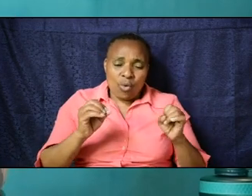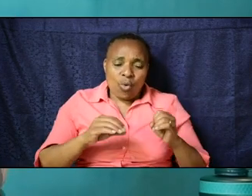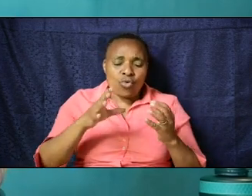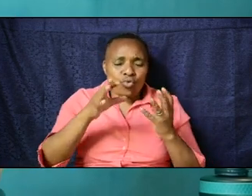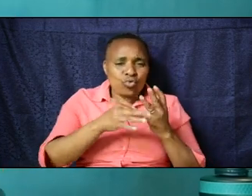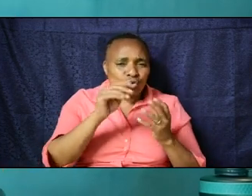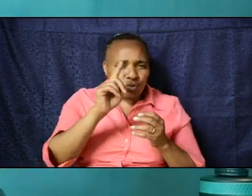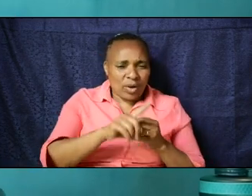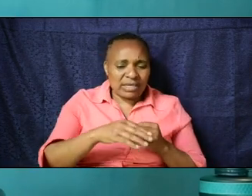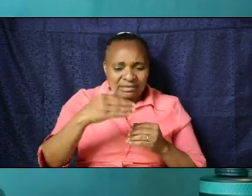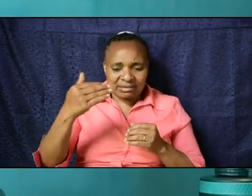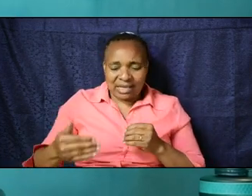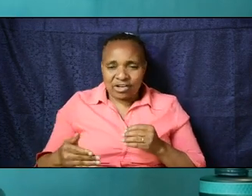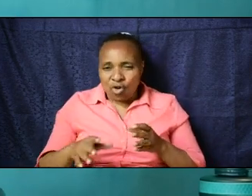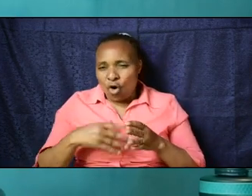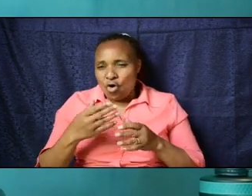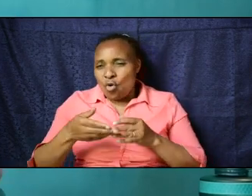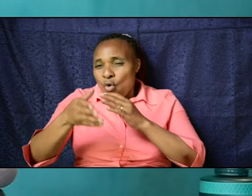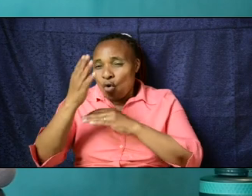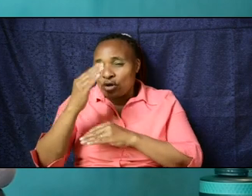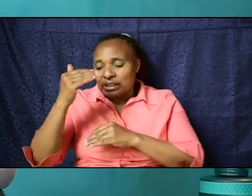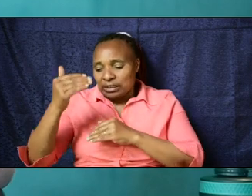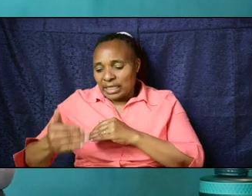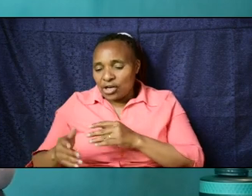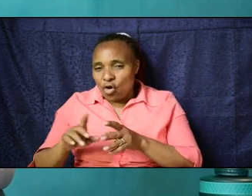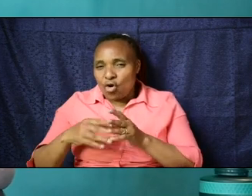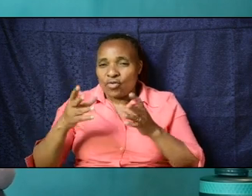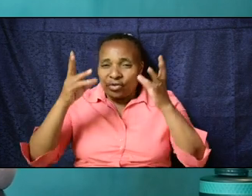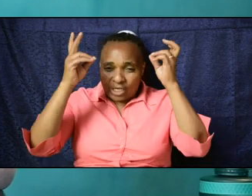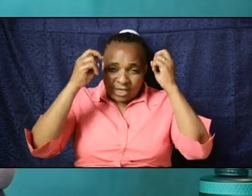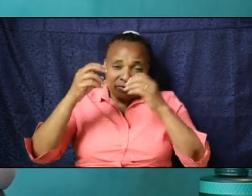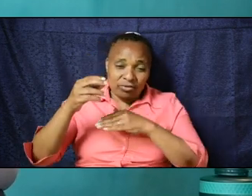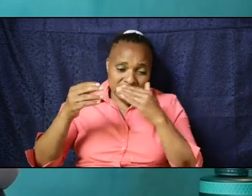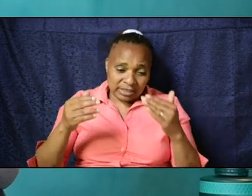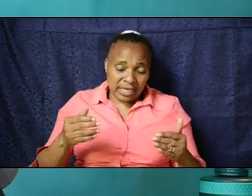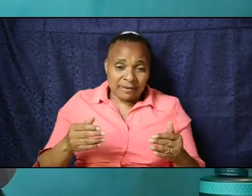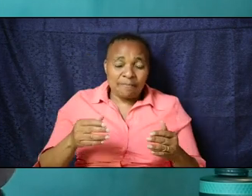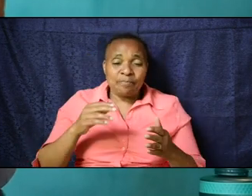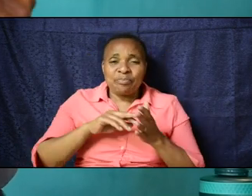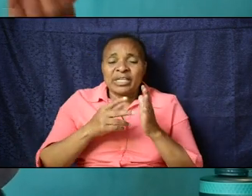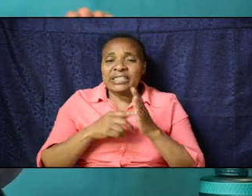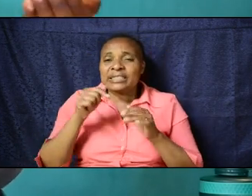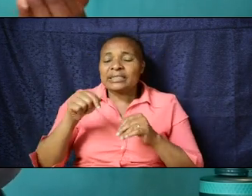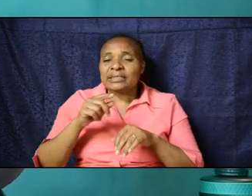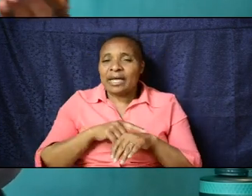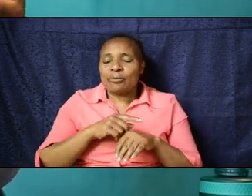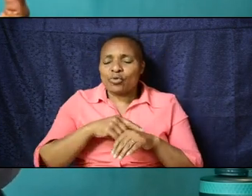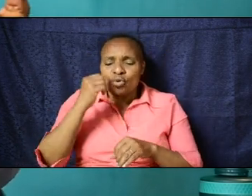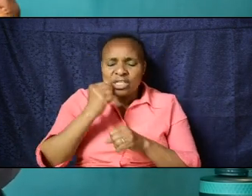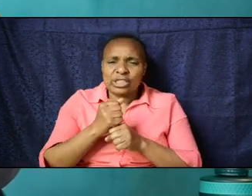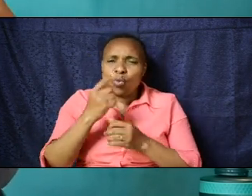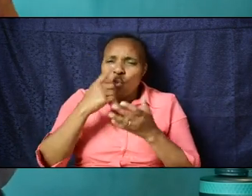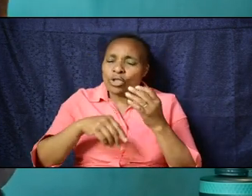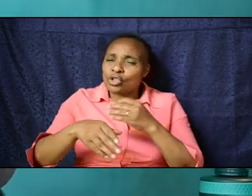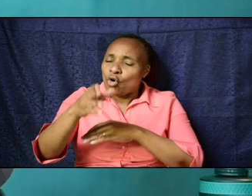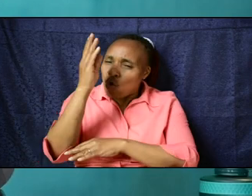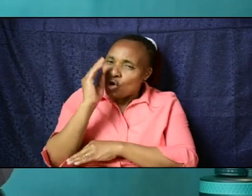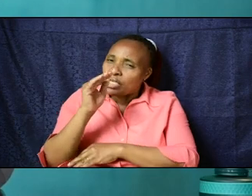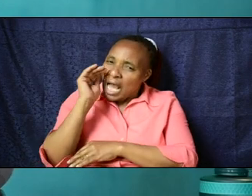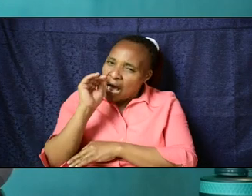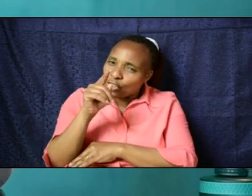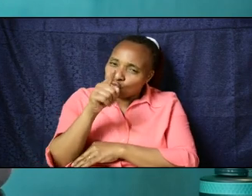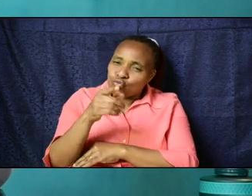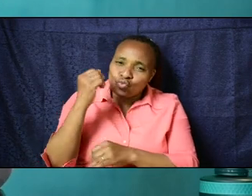side or another. You're either on God's side or on the devil's side. In the Israelite time, you either did what God asked you to do, that is to